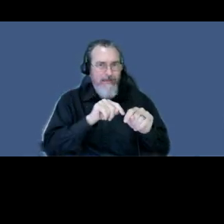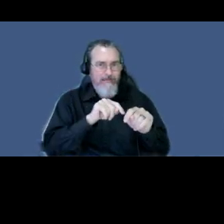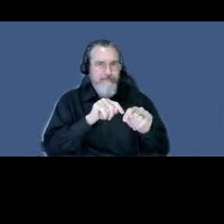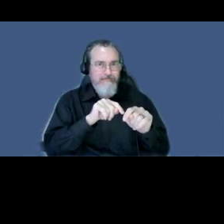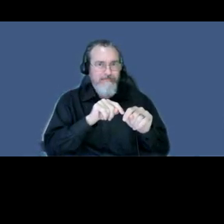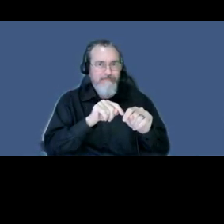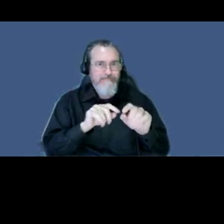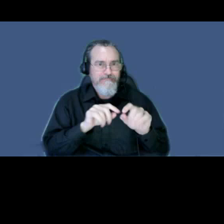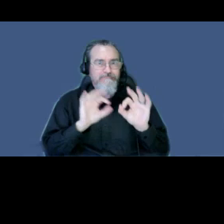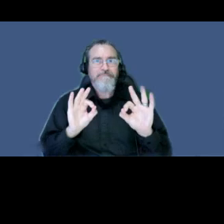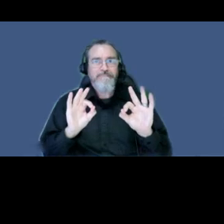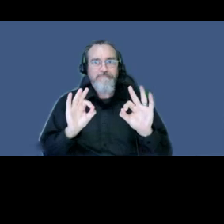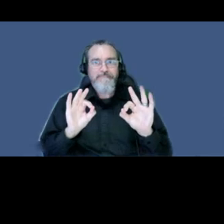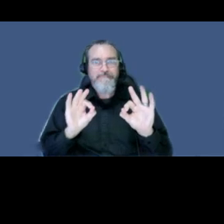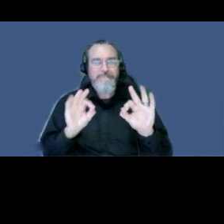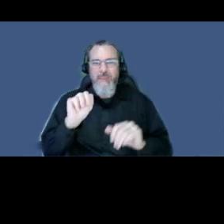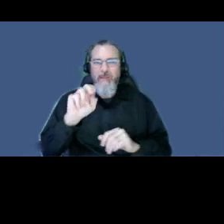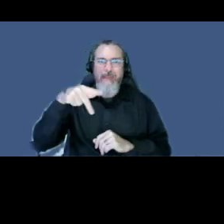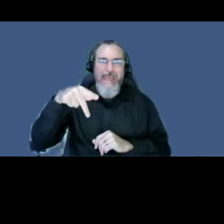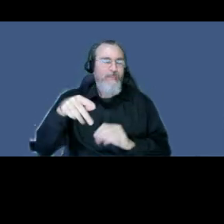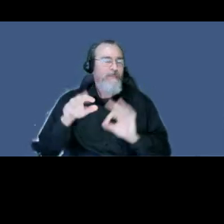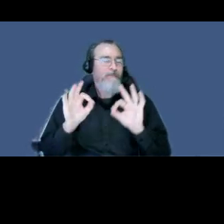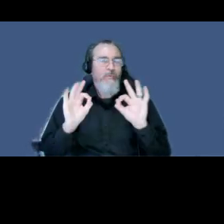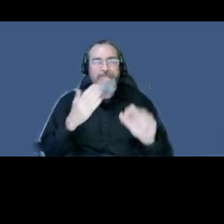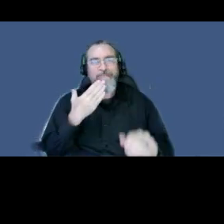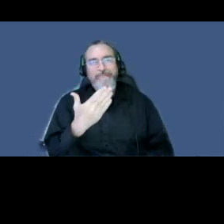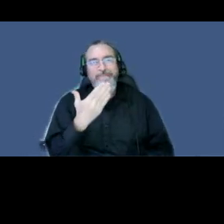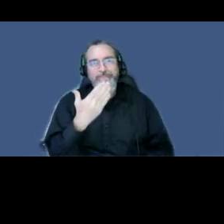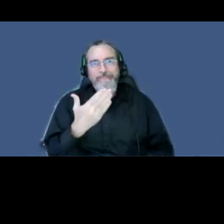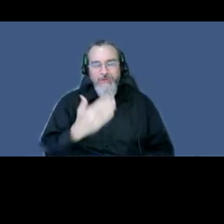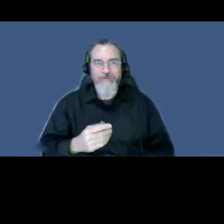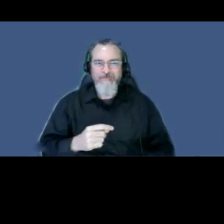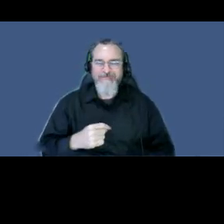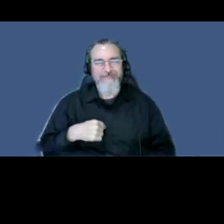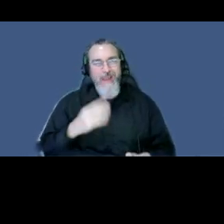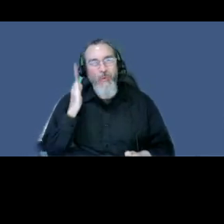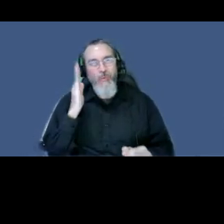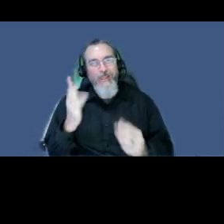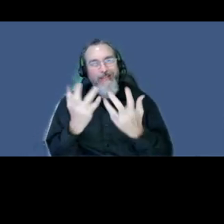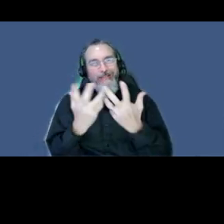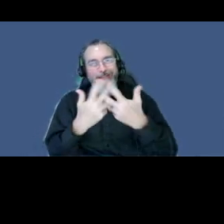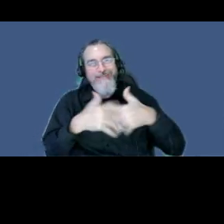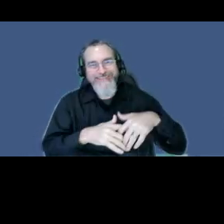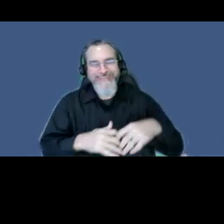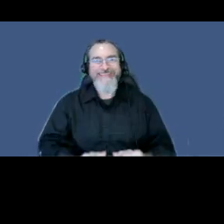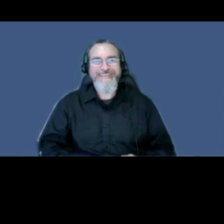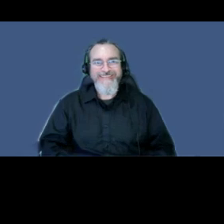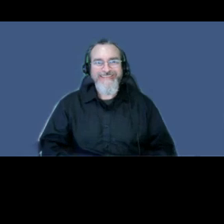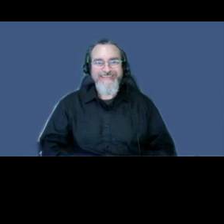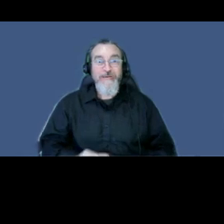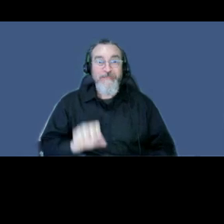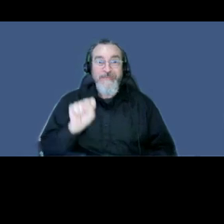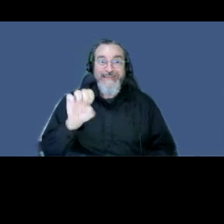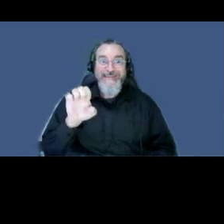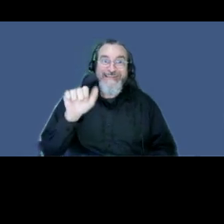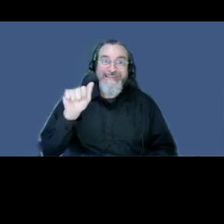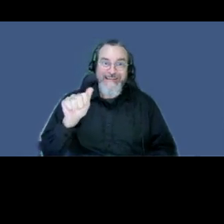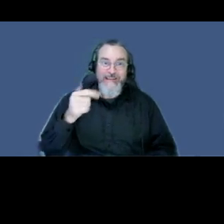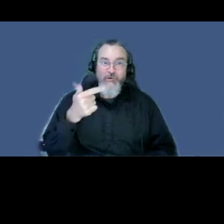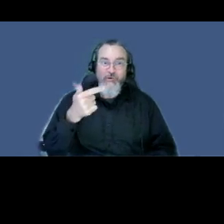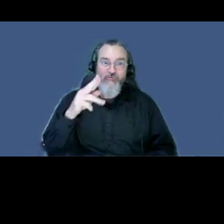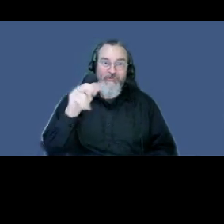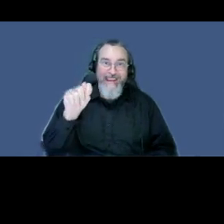that's good. The map would be the one. Thank you. Okay, we'll get this down. But using Sea Grant as an example, and my other colleagues